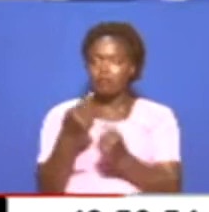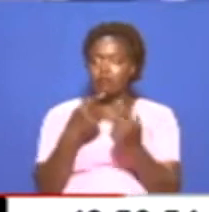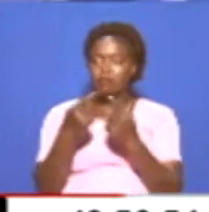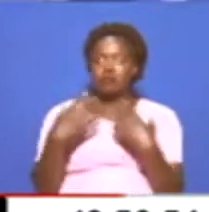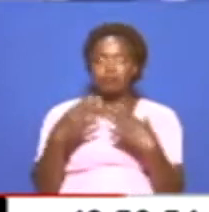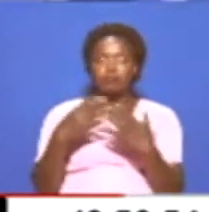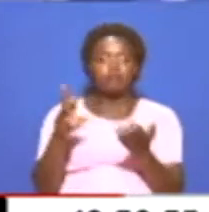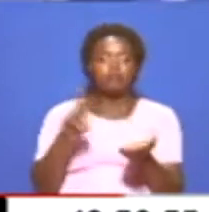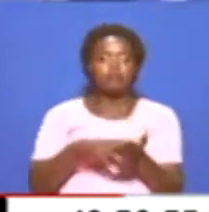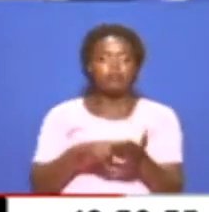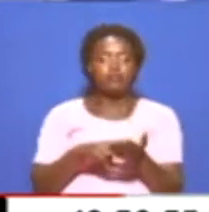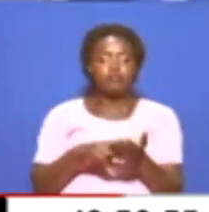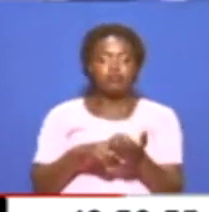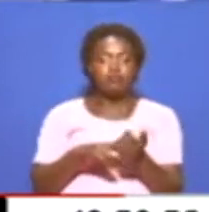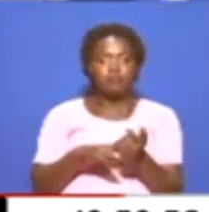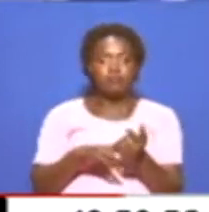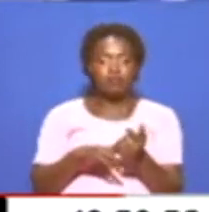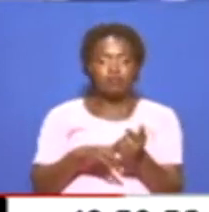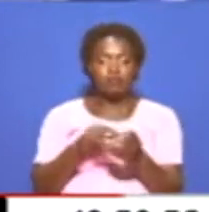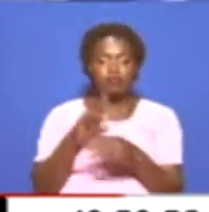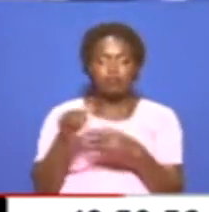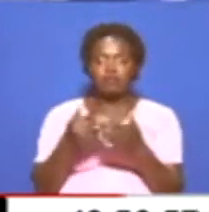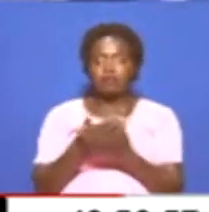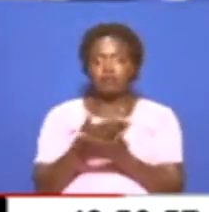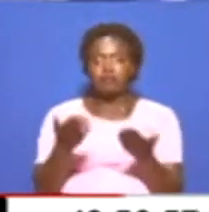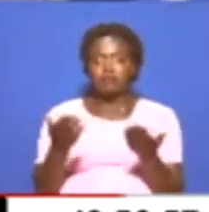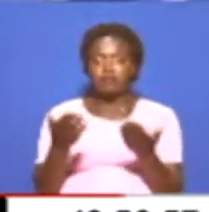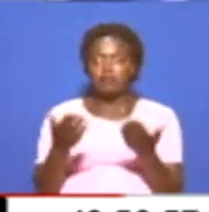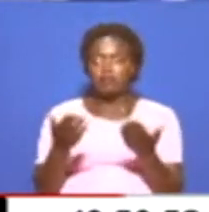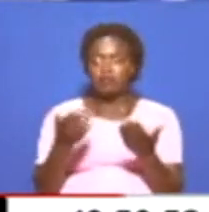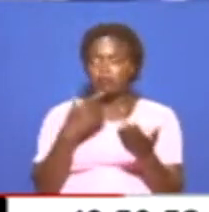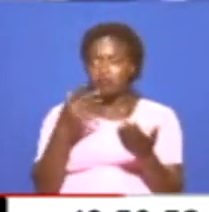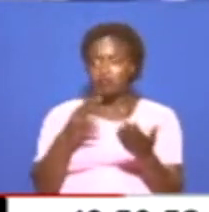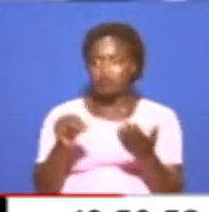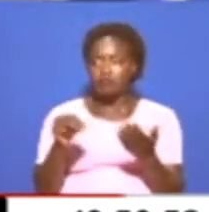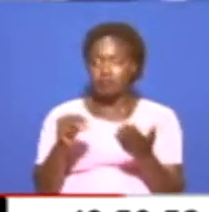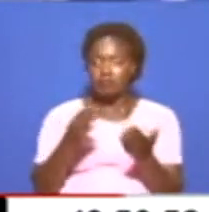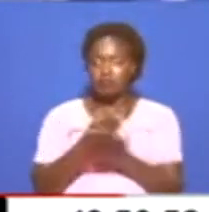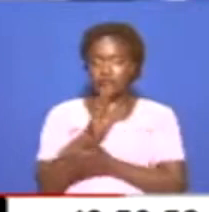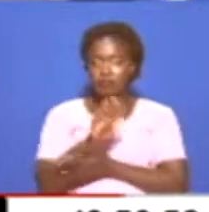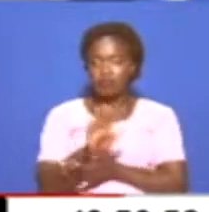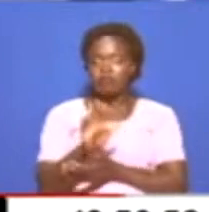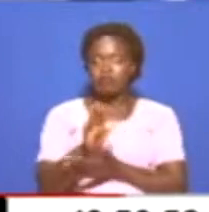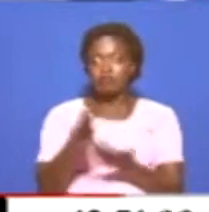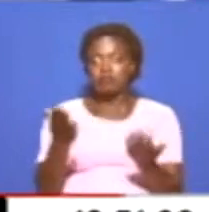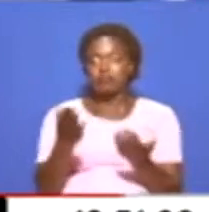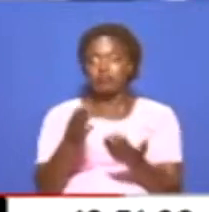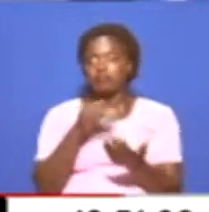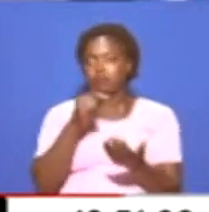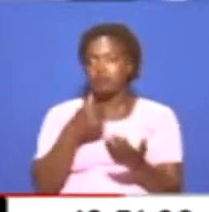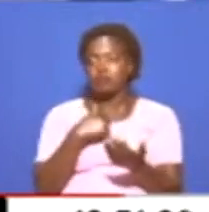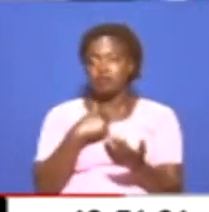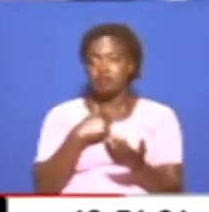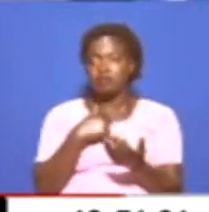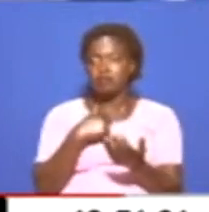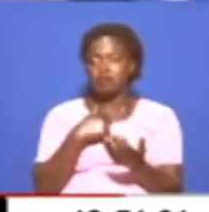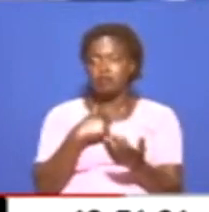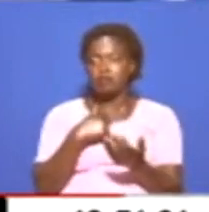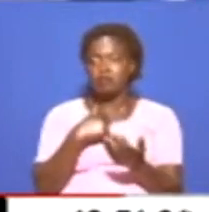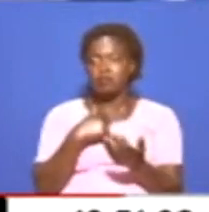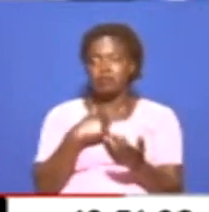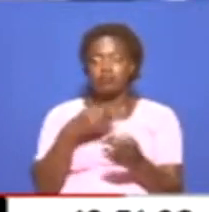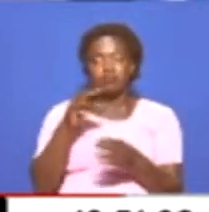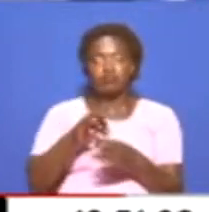register. In all these functions, one of the things we tell our people is that it is all right. Whether it's not me, you might even vote for my